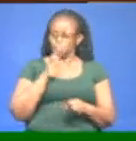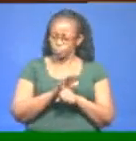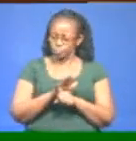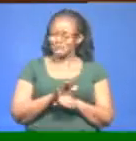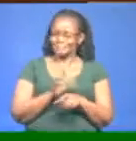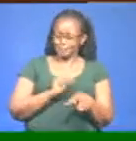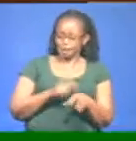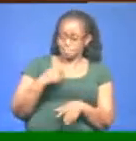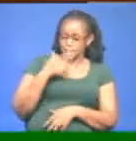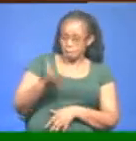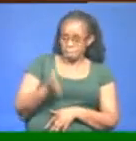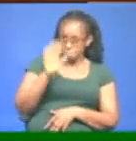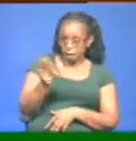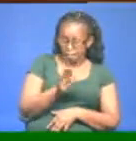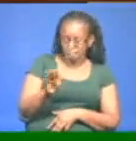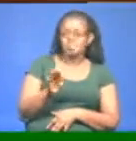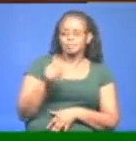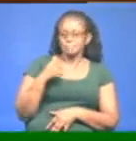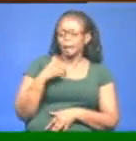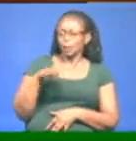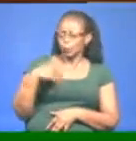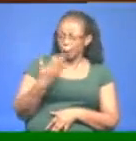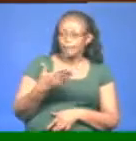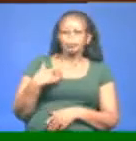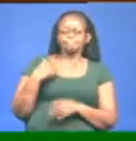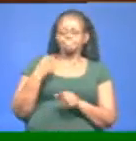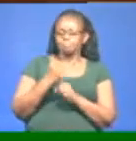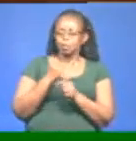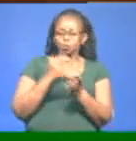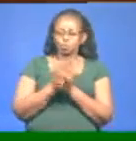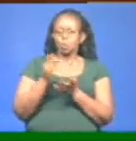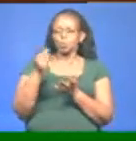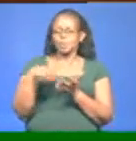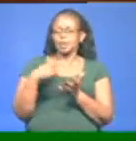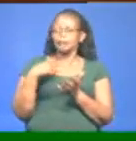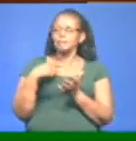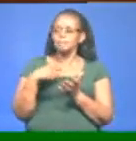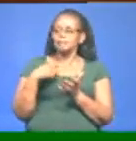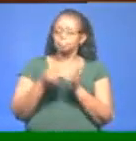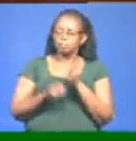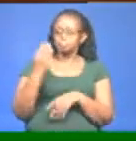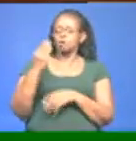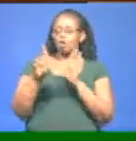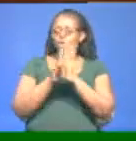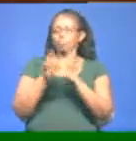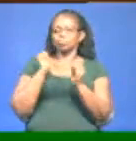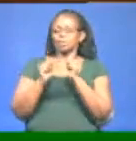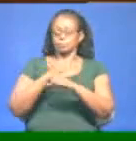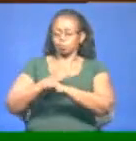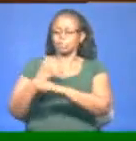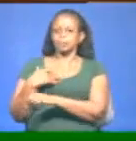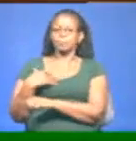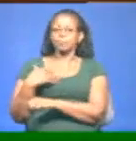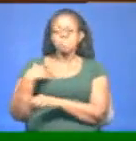these issues, we'll write the bills that will protect them. Because we want our sisters, our brothers who go outside the country to be given the